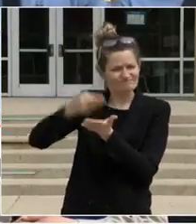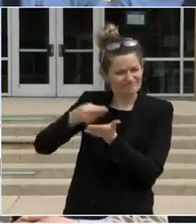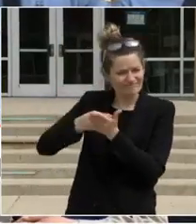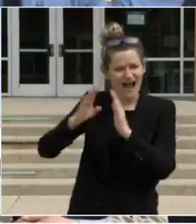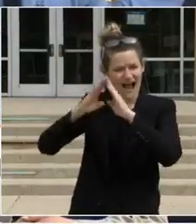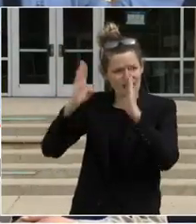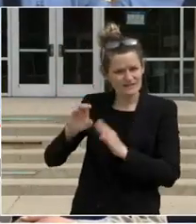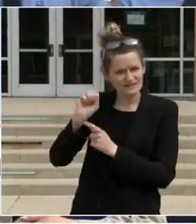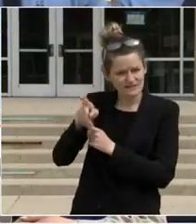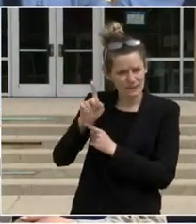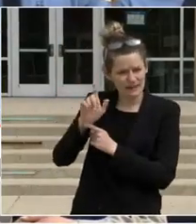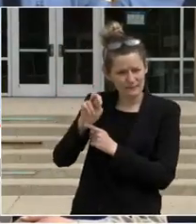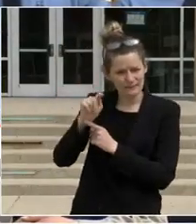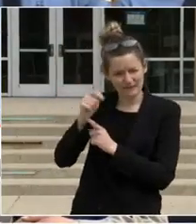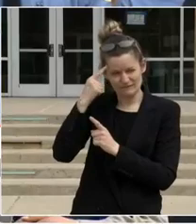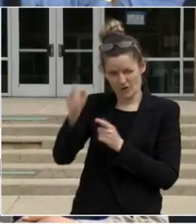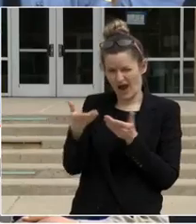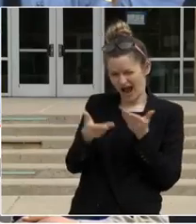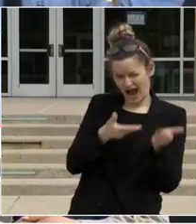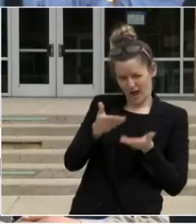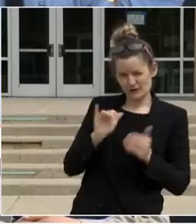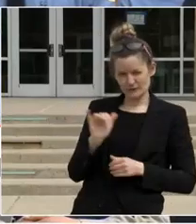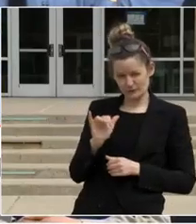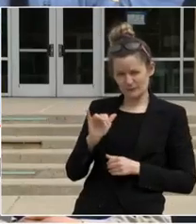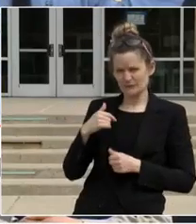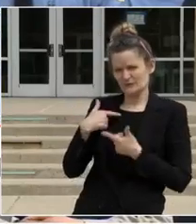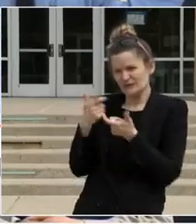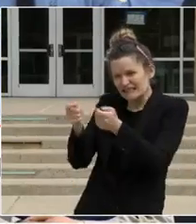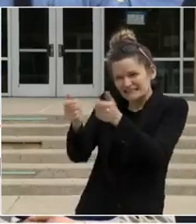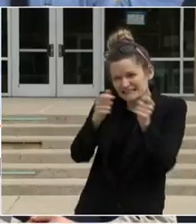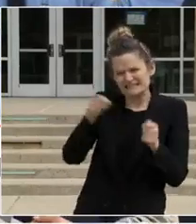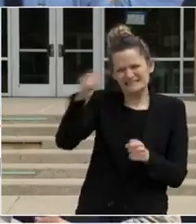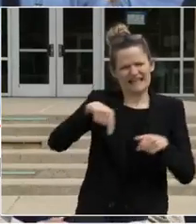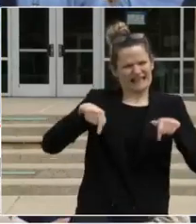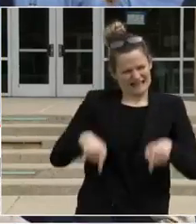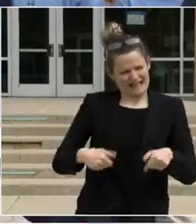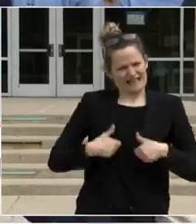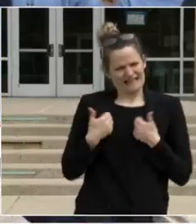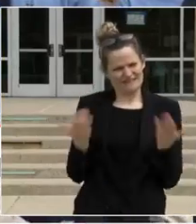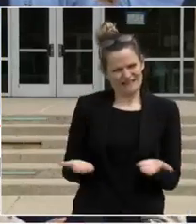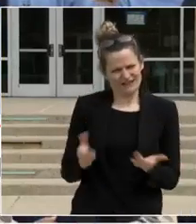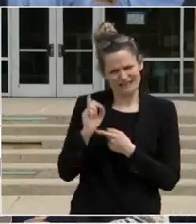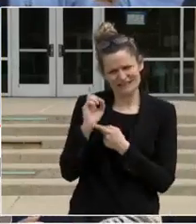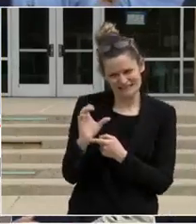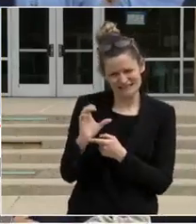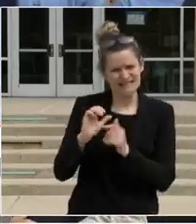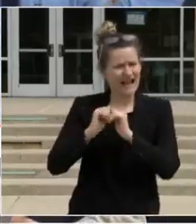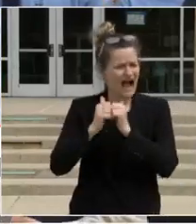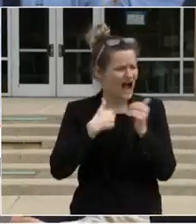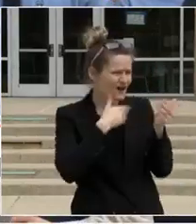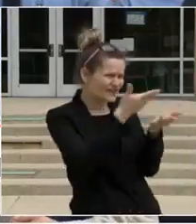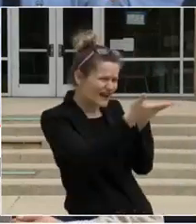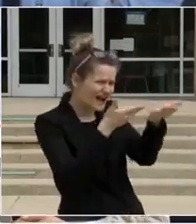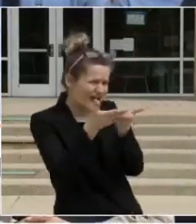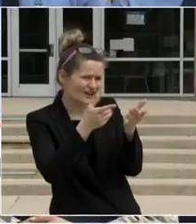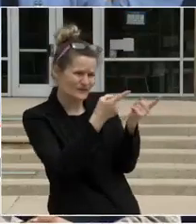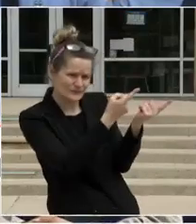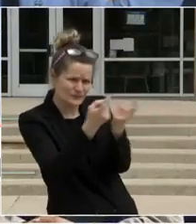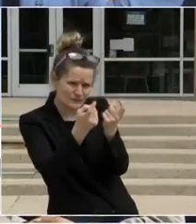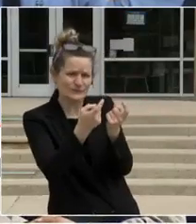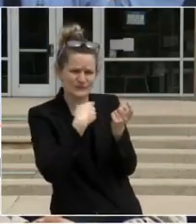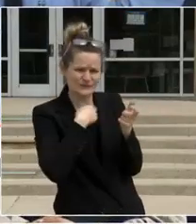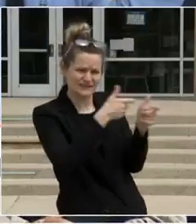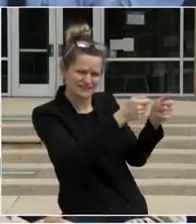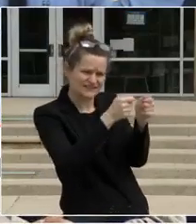of Columbia. We want them to come to our city. As we talk about new recruits, as we talk about our police cadets, we want to give them opportunities.